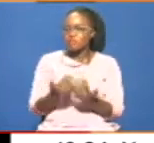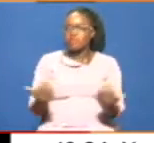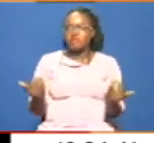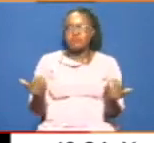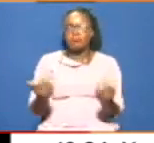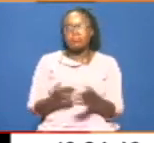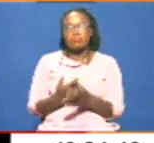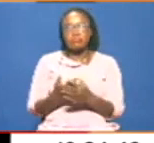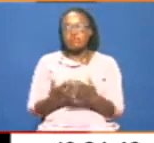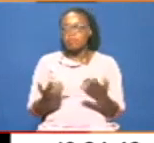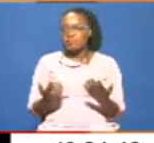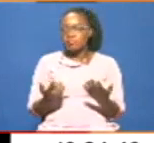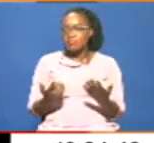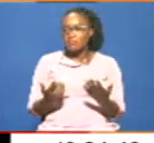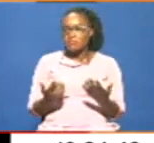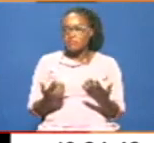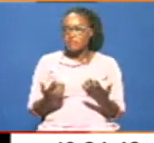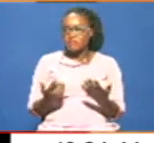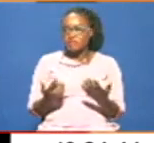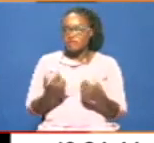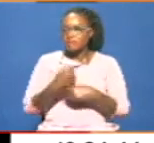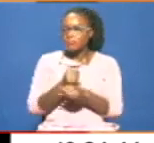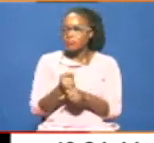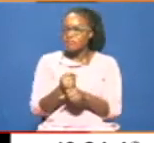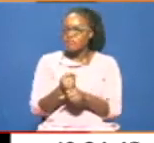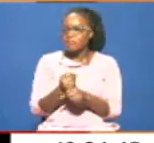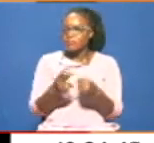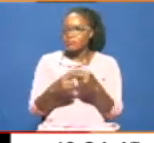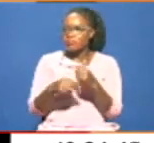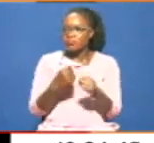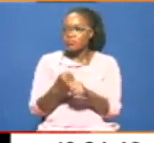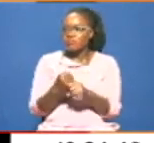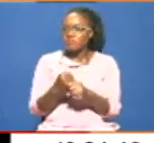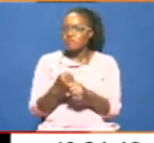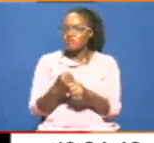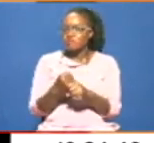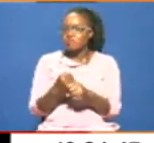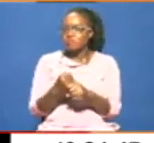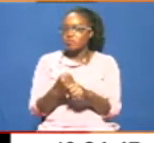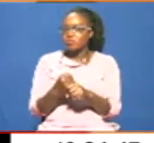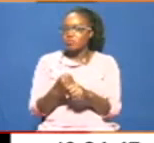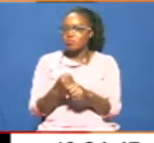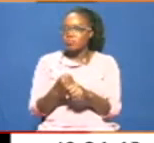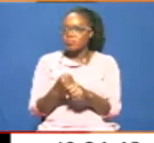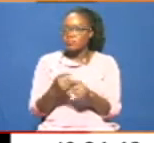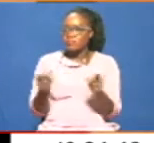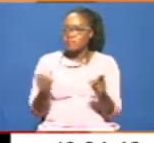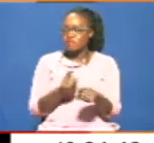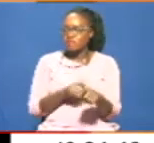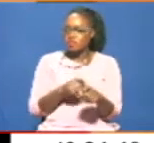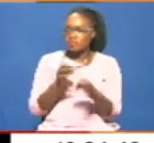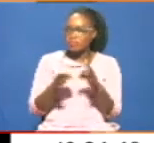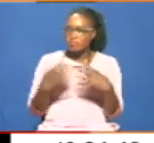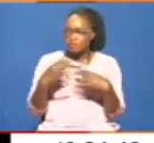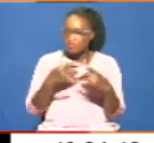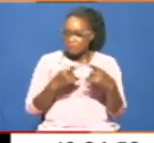you're actually making it, that 7 years may be a little time if people have to struggle with